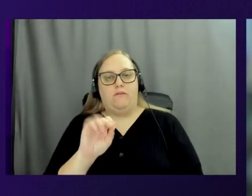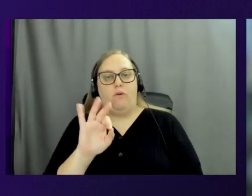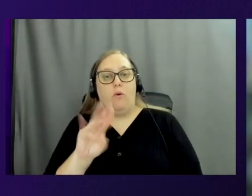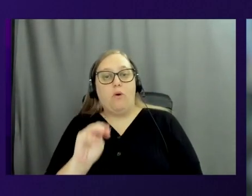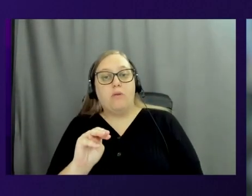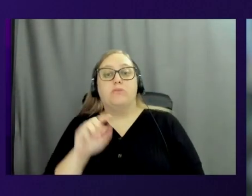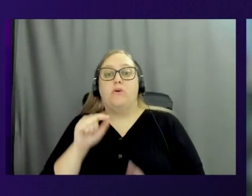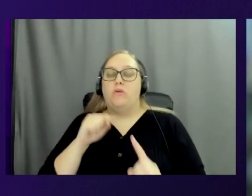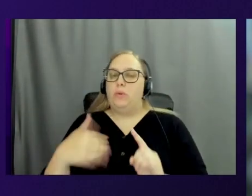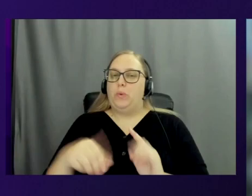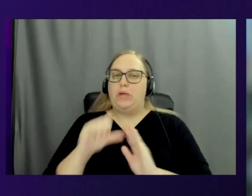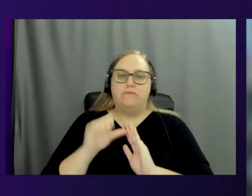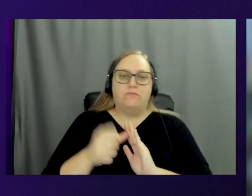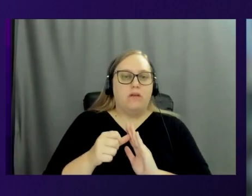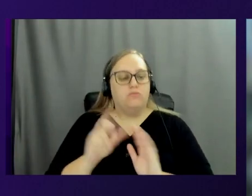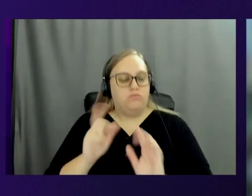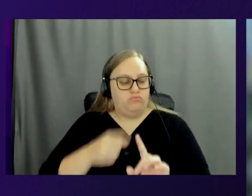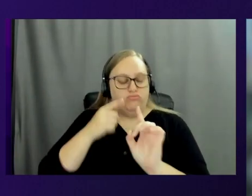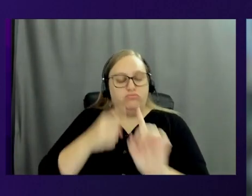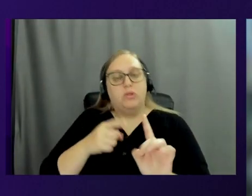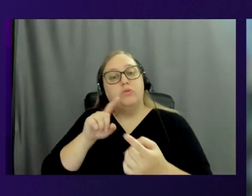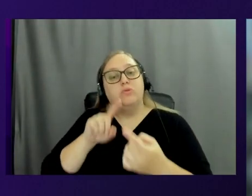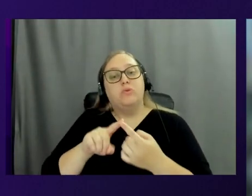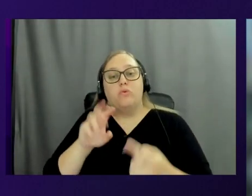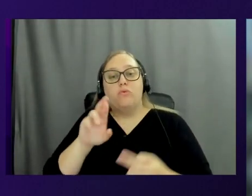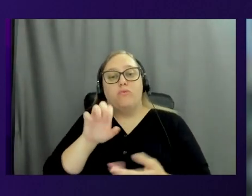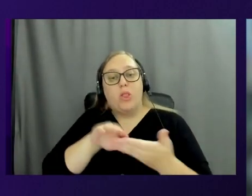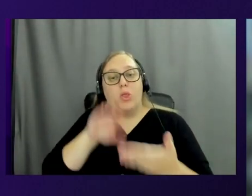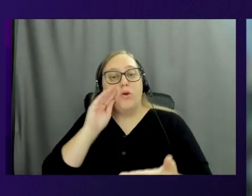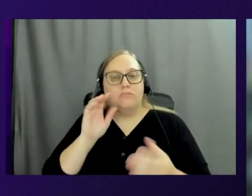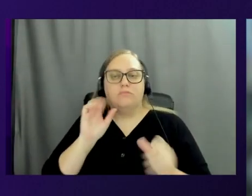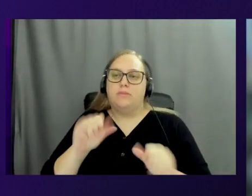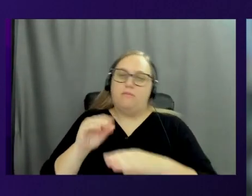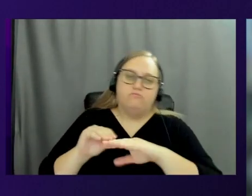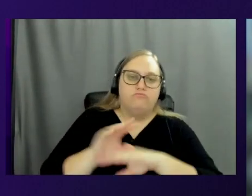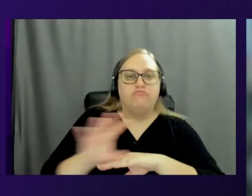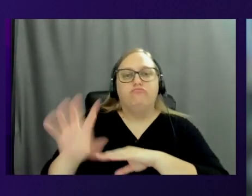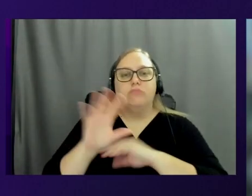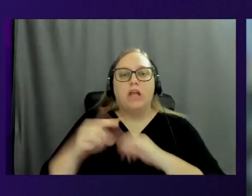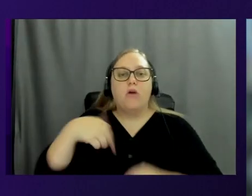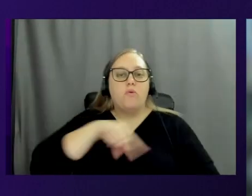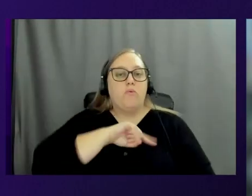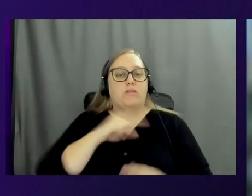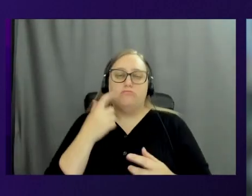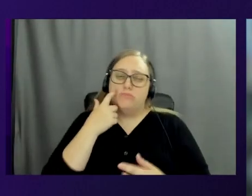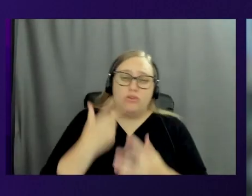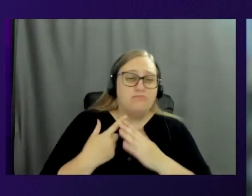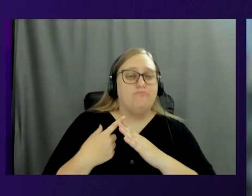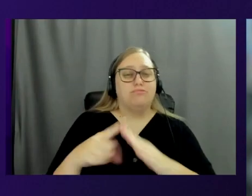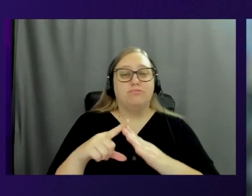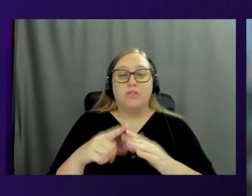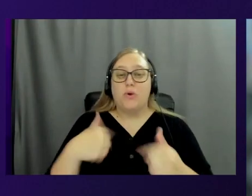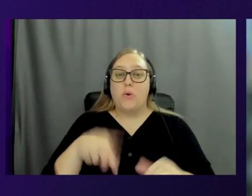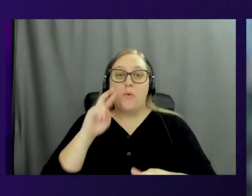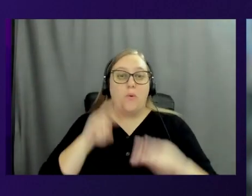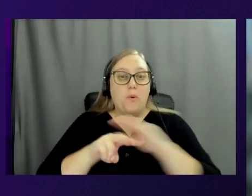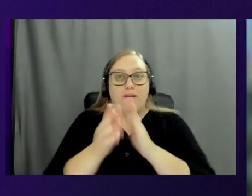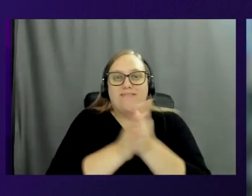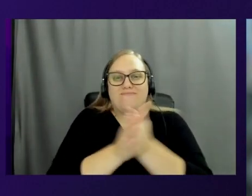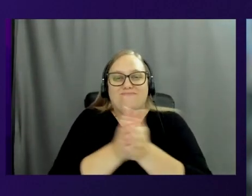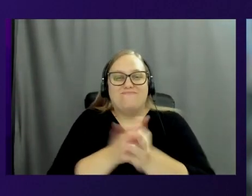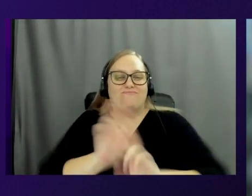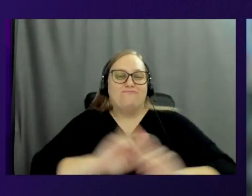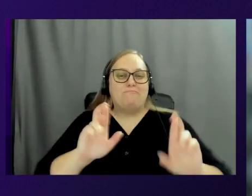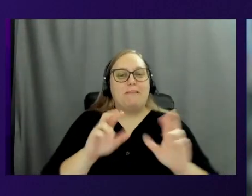deep learning that can reinvent user experiences and applications, and we're just getting started. But we look forward to making this technology more accessible to the